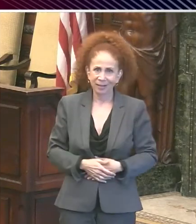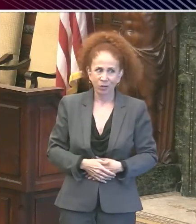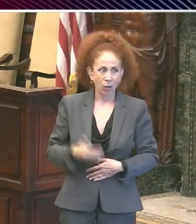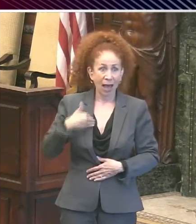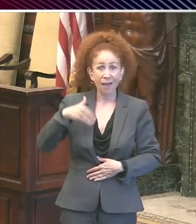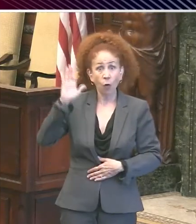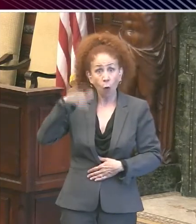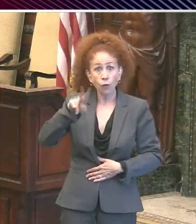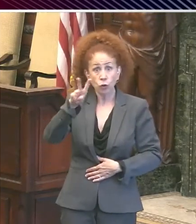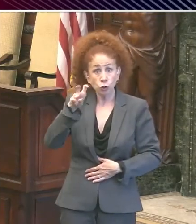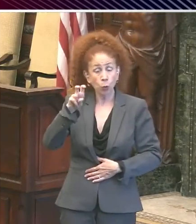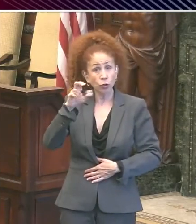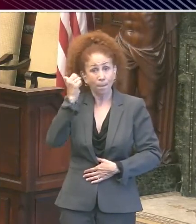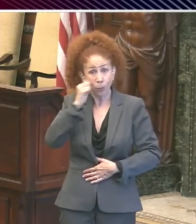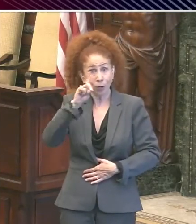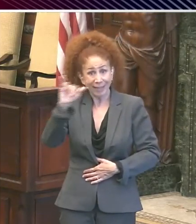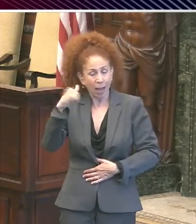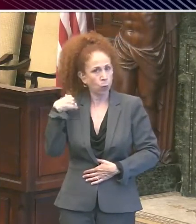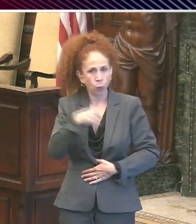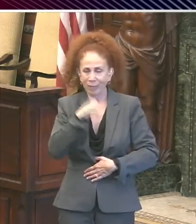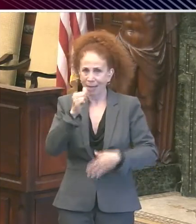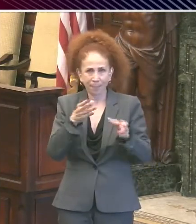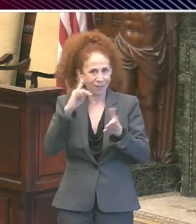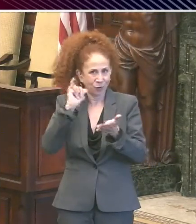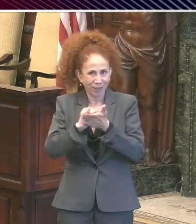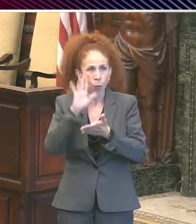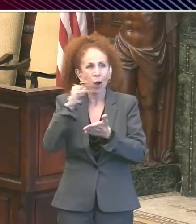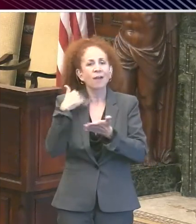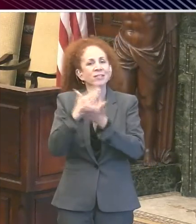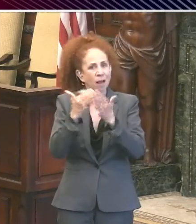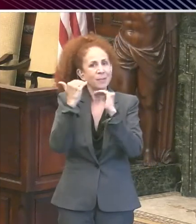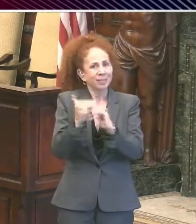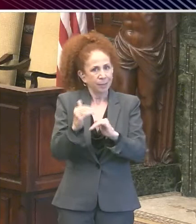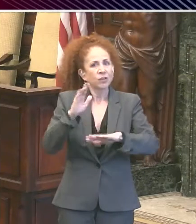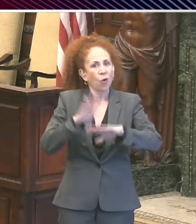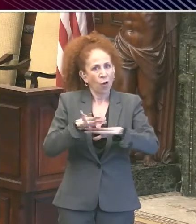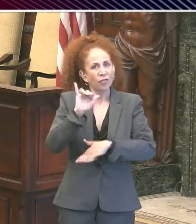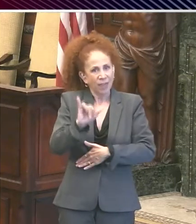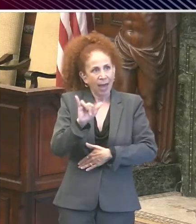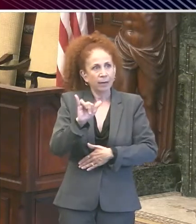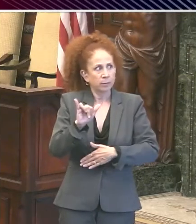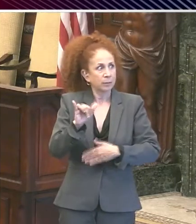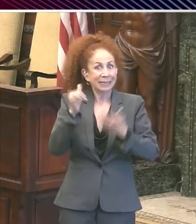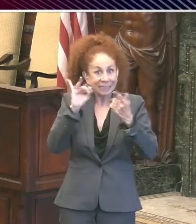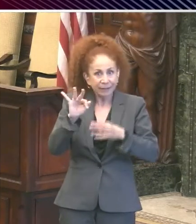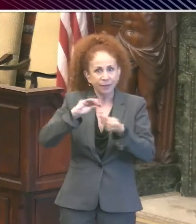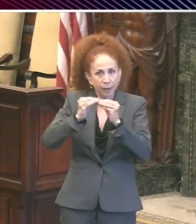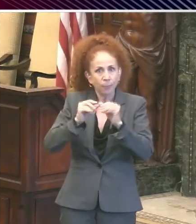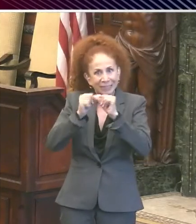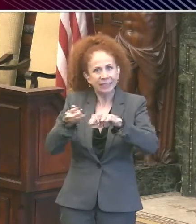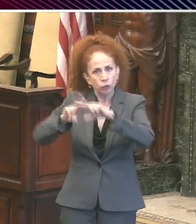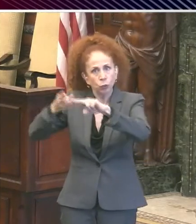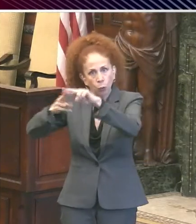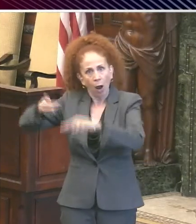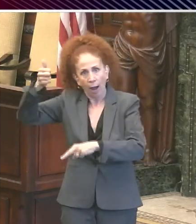200 cases per day. So there's going to be some limits on contact tracing if we have case counts continue to be that